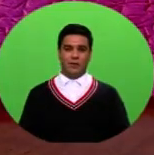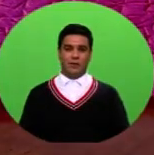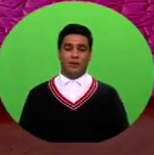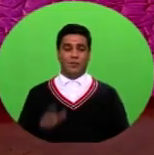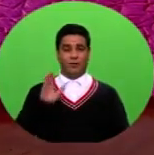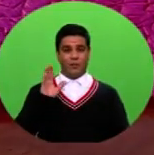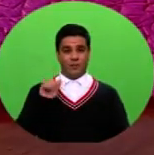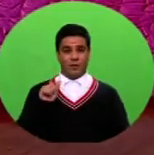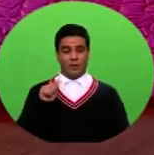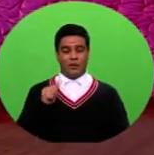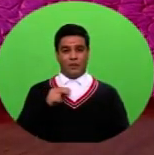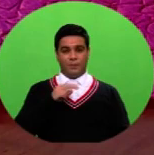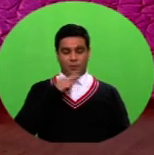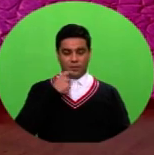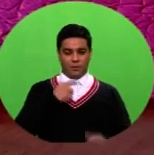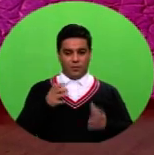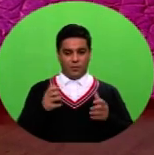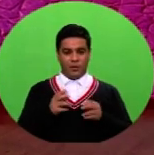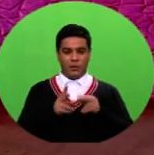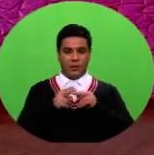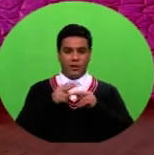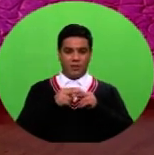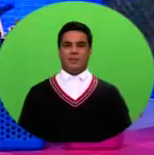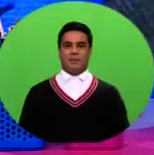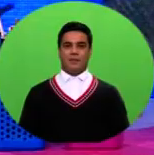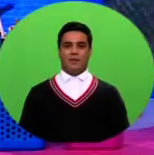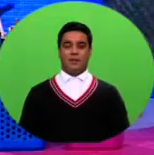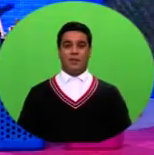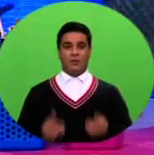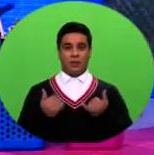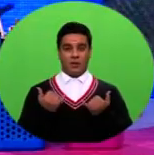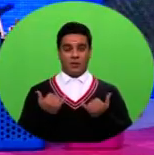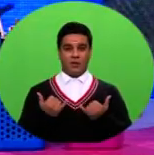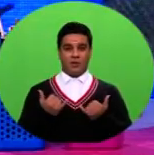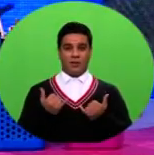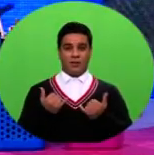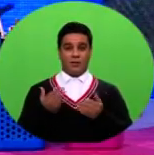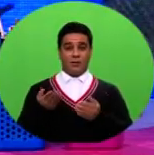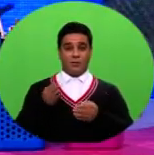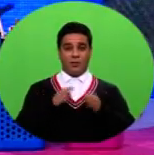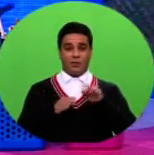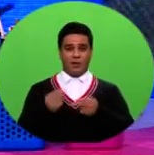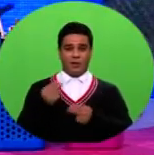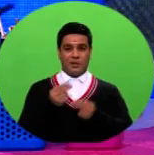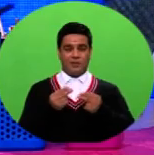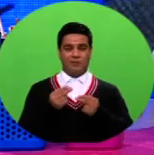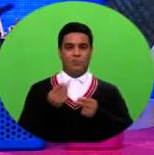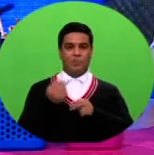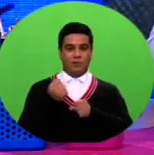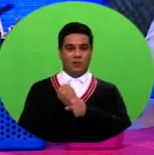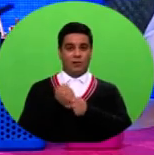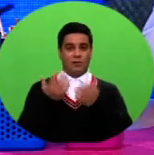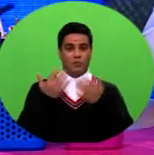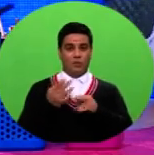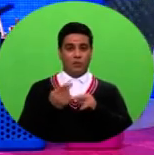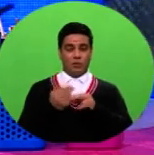va ehtiyotkorlik bilan qaychidan foydalaning. Ana endi buklash chizig'imizni chizib oluvdik. Mana bunday